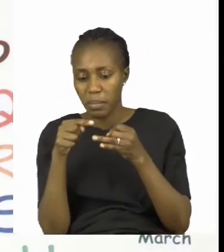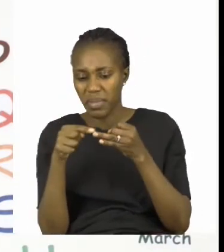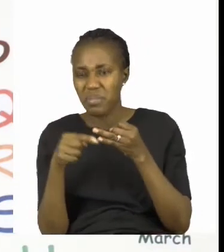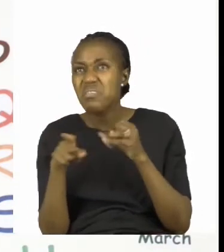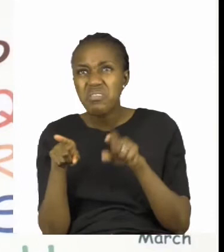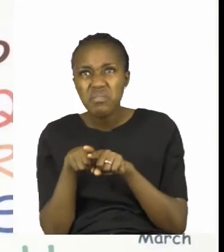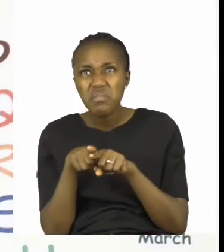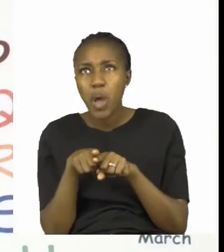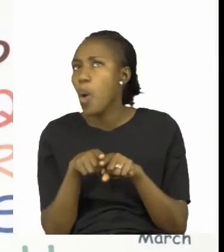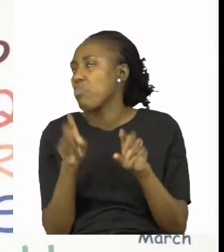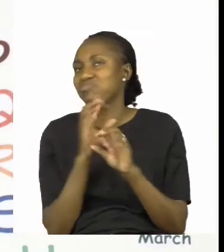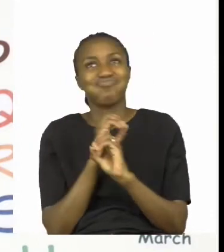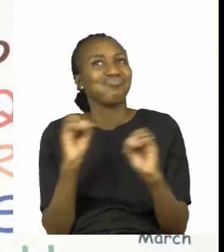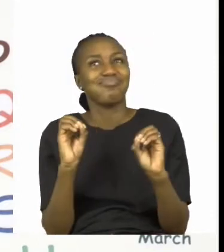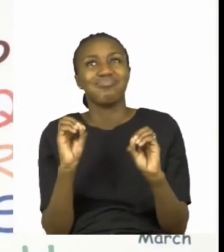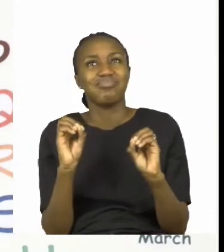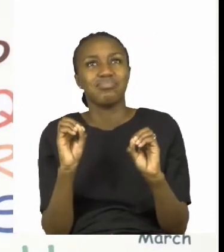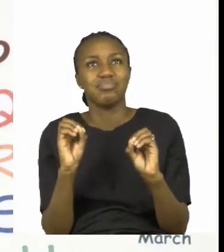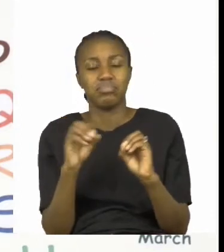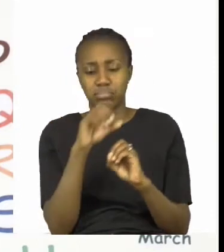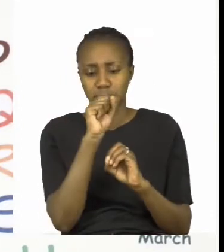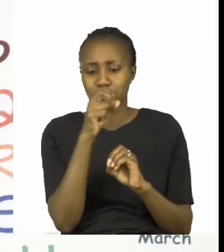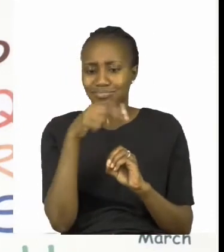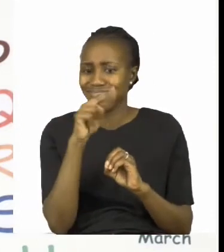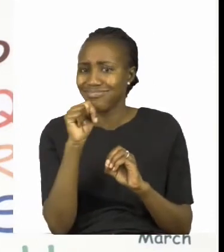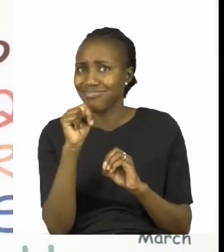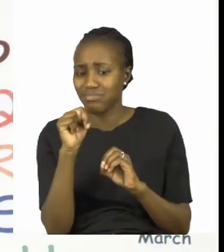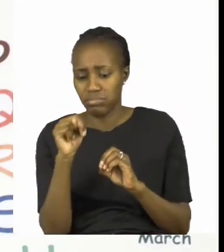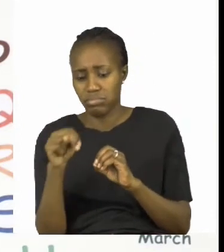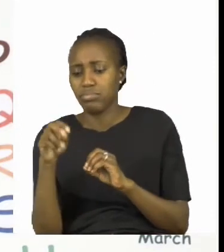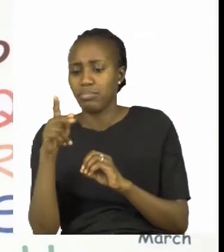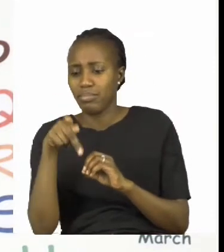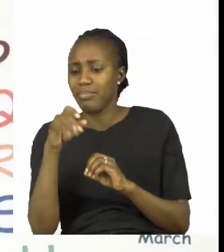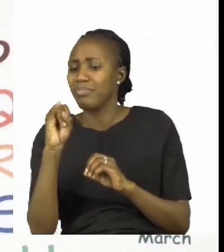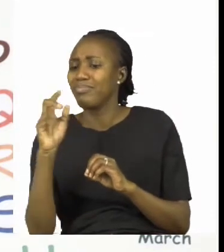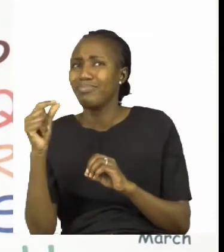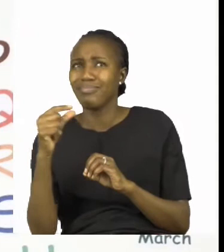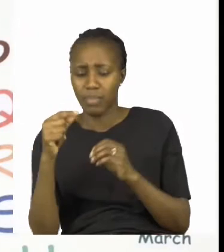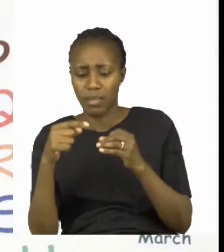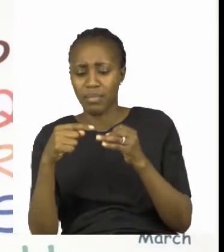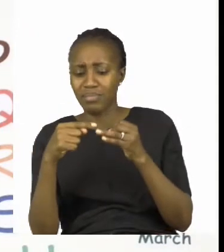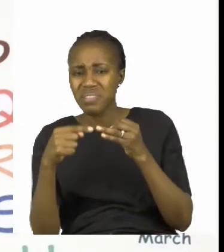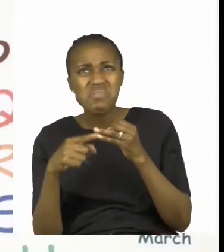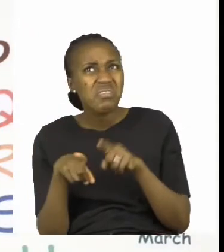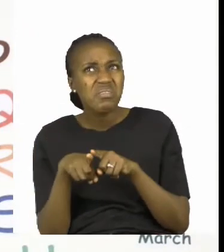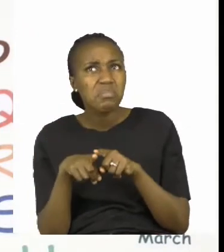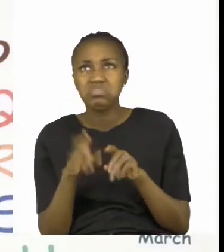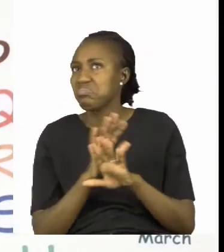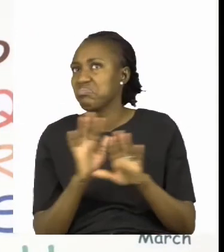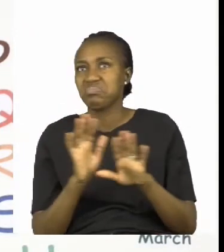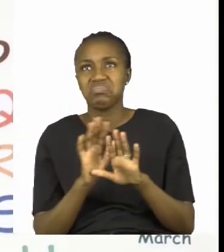Do they rhyme? Let's try again. Sun, pig. No, they don't